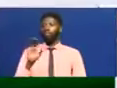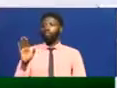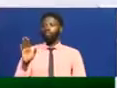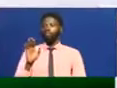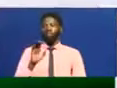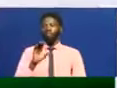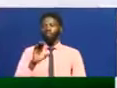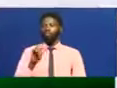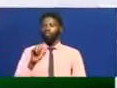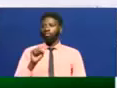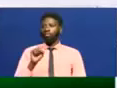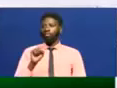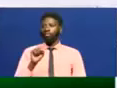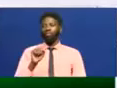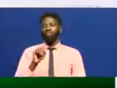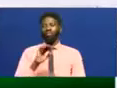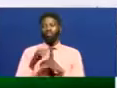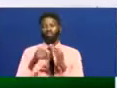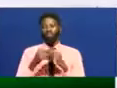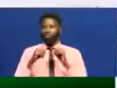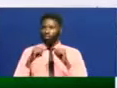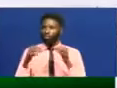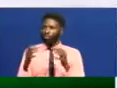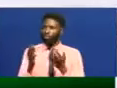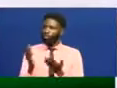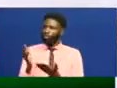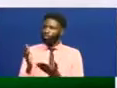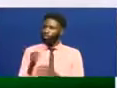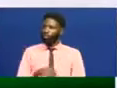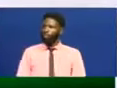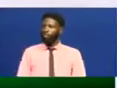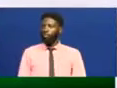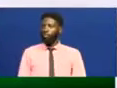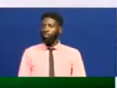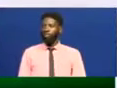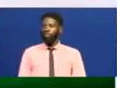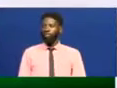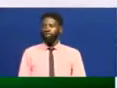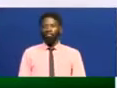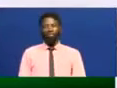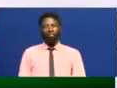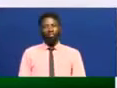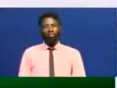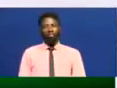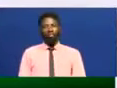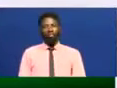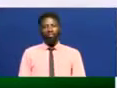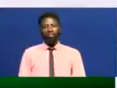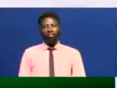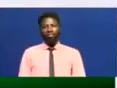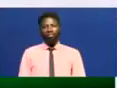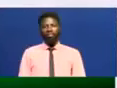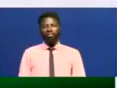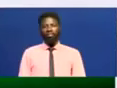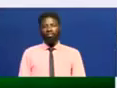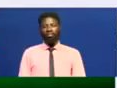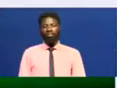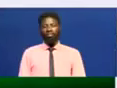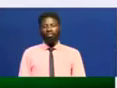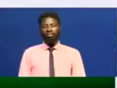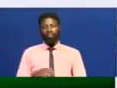all dignitaries present, my fellow young people, good